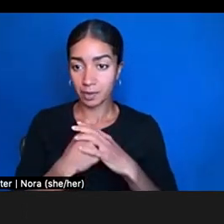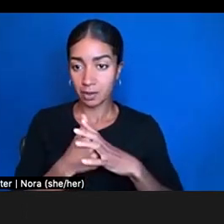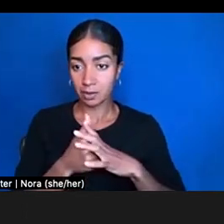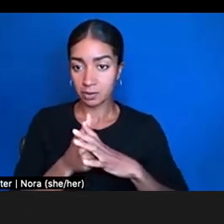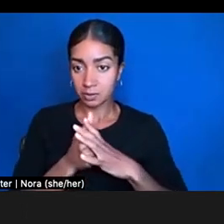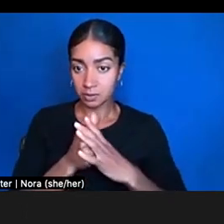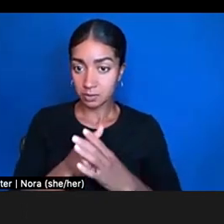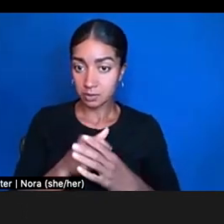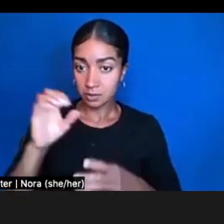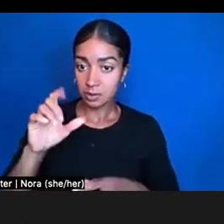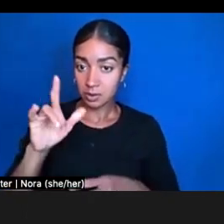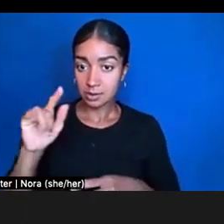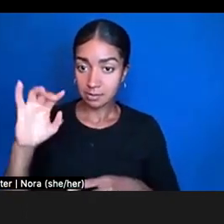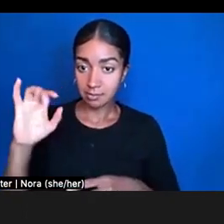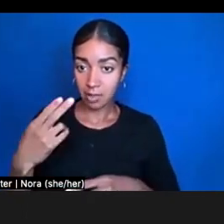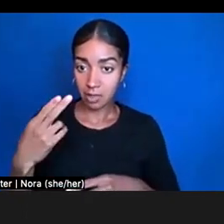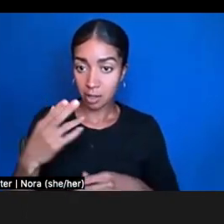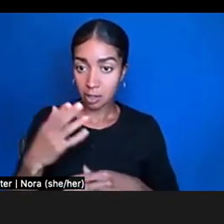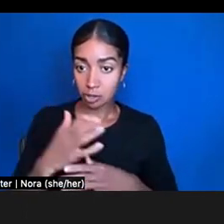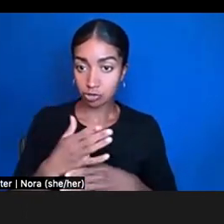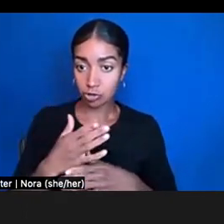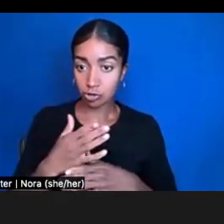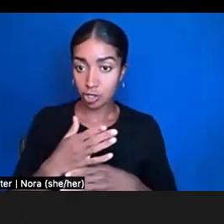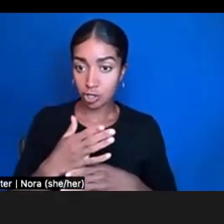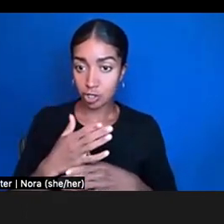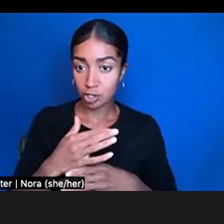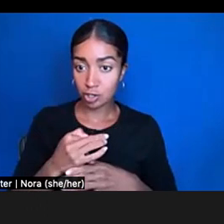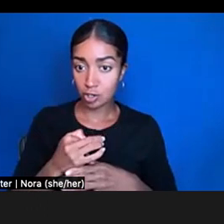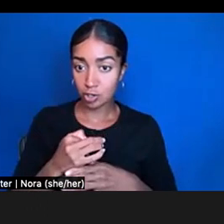Elizabeth shared a resource in the chat called Nevadi.